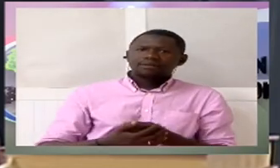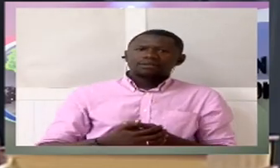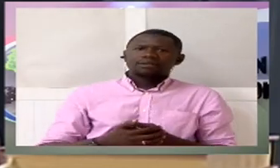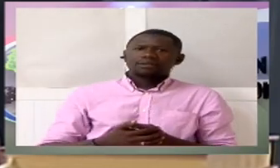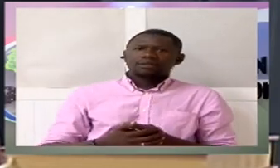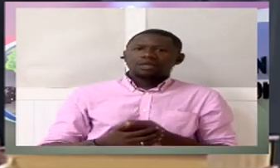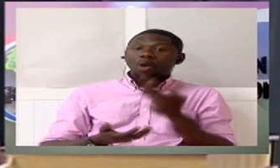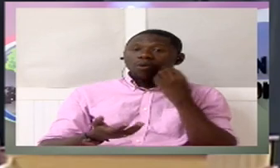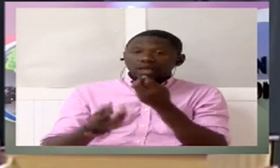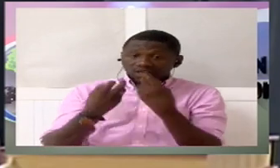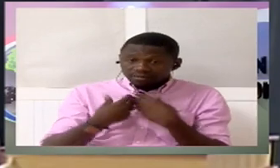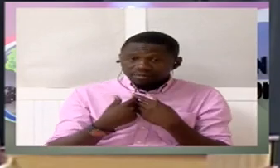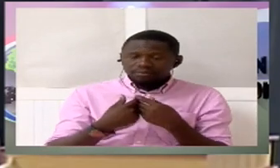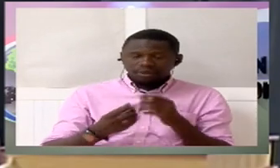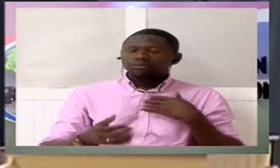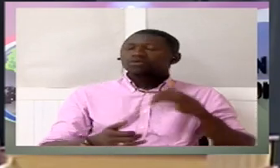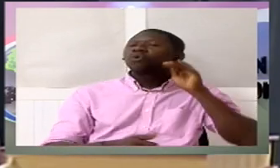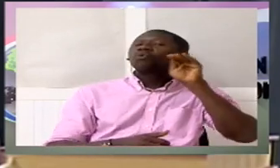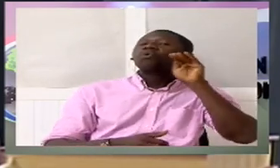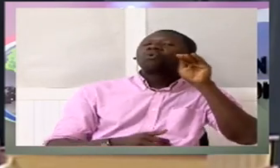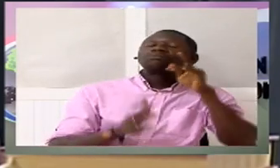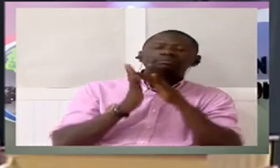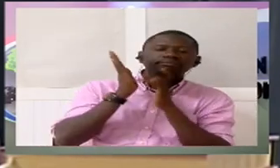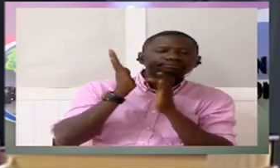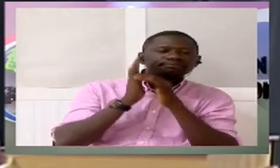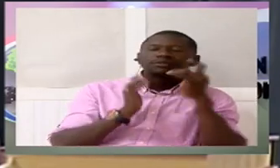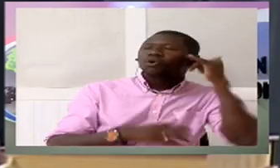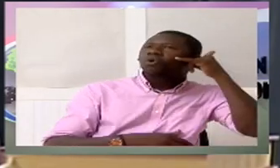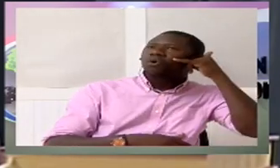immediately I called Baba to confirm.